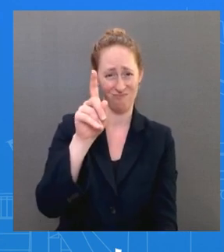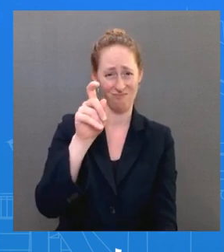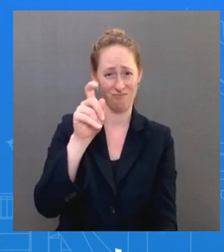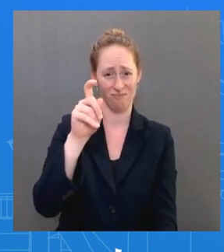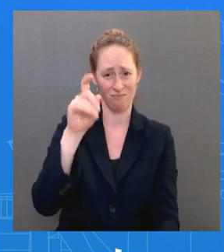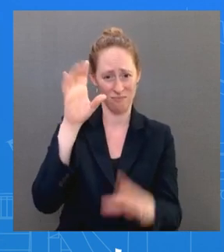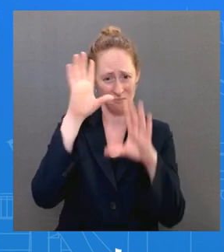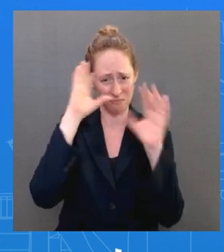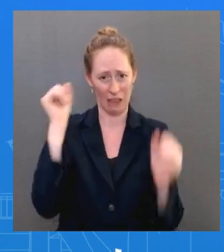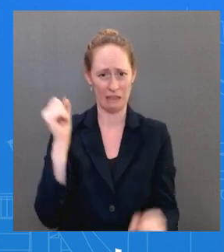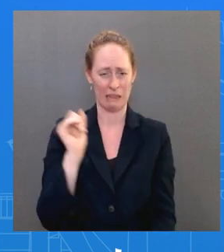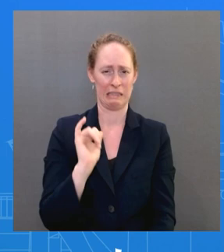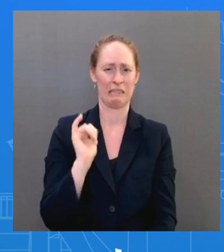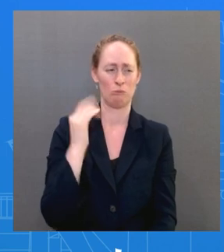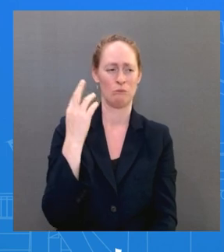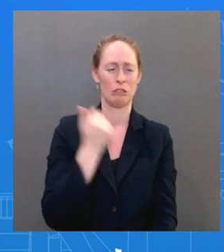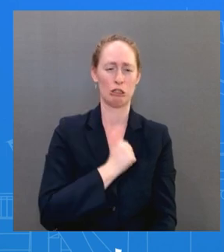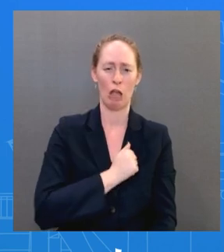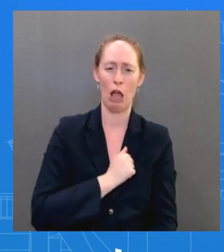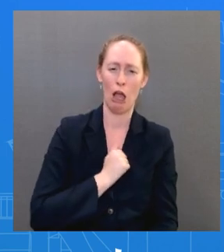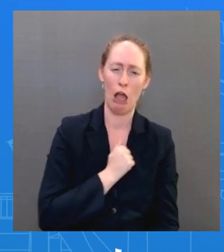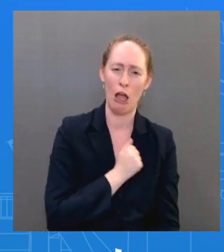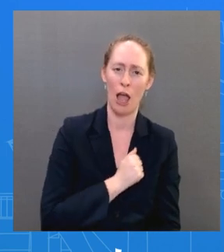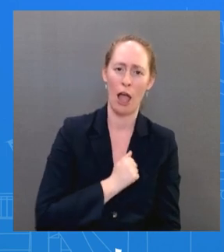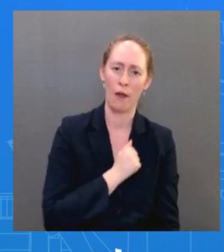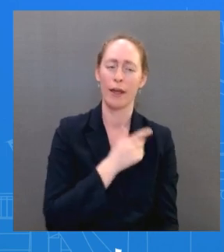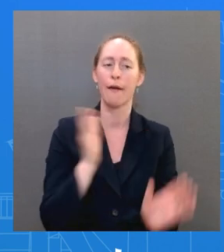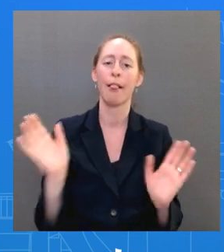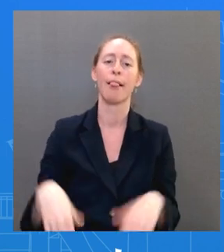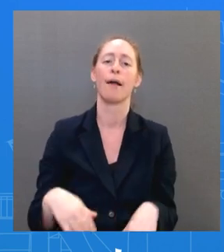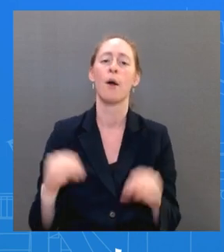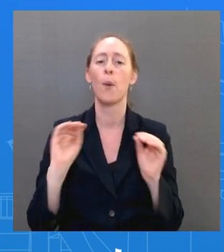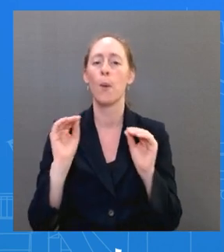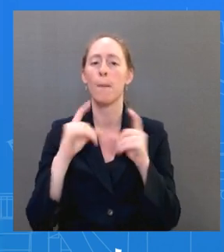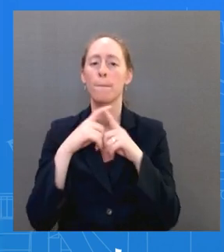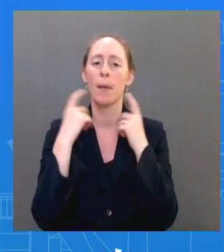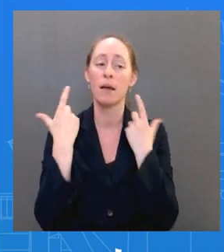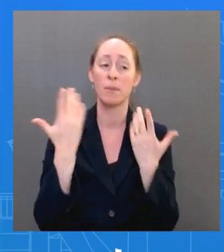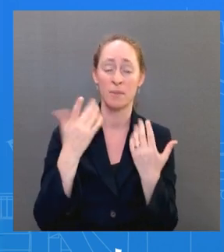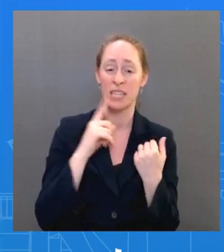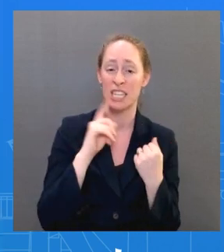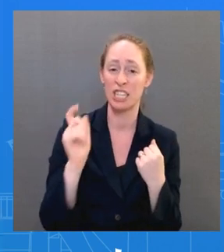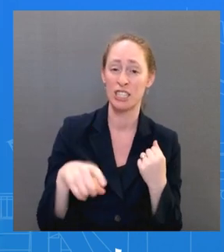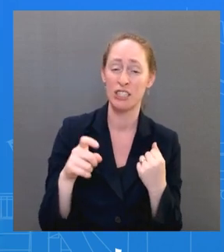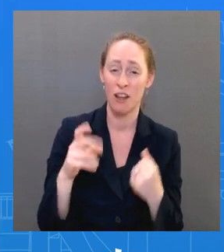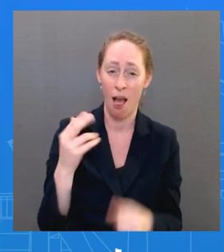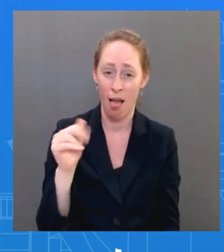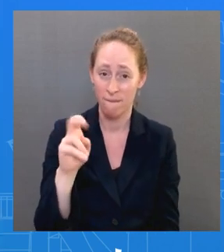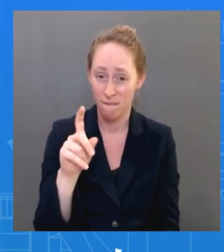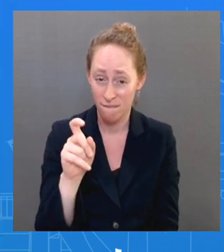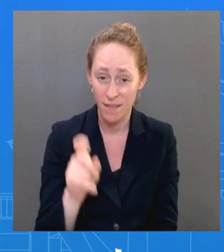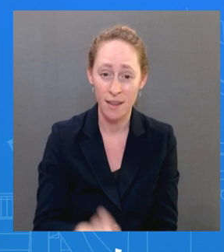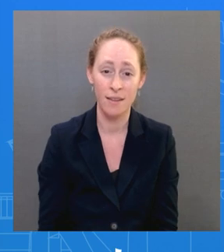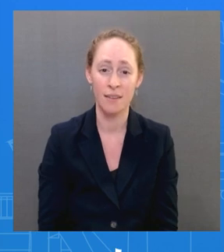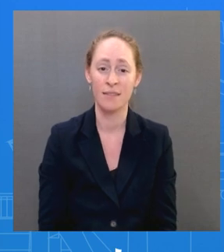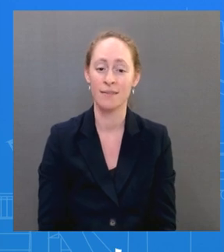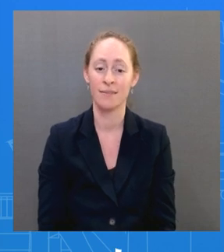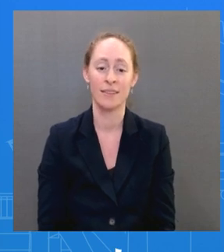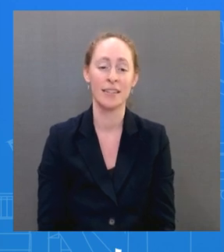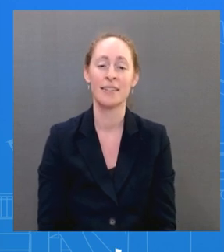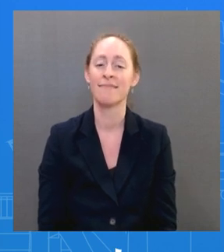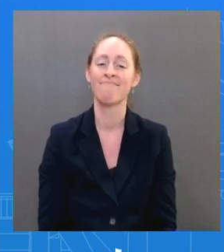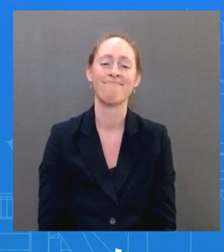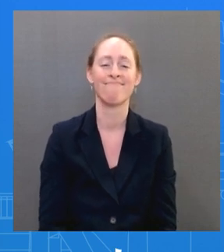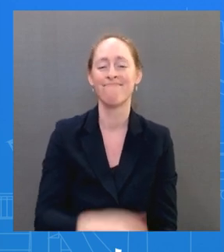he went that maybe why he got COVID? Has he said anything like that? You know the president. The president likes to interact and engage with the